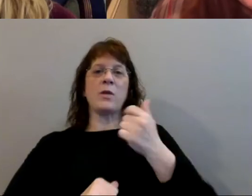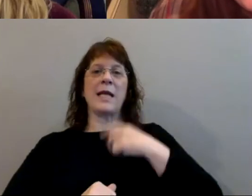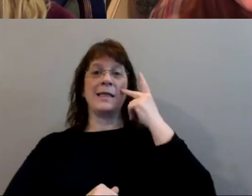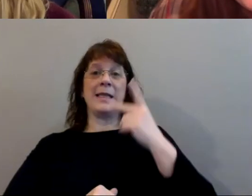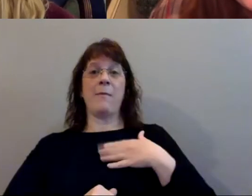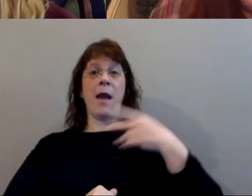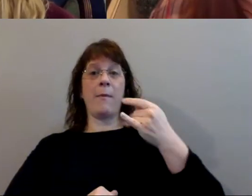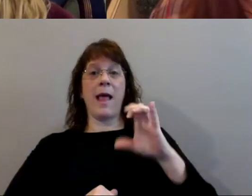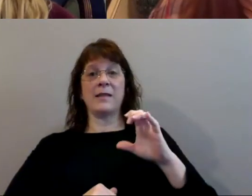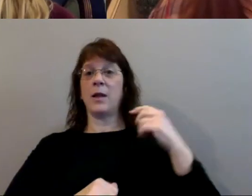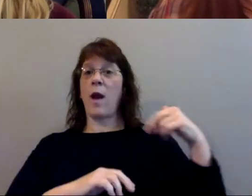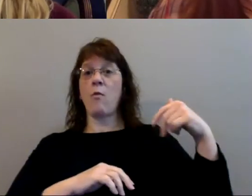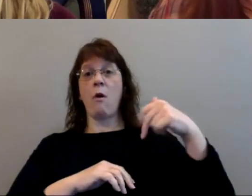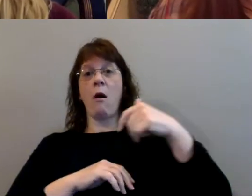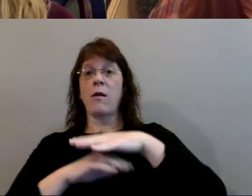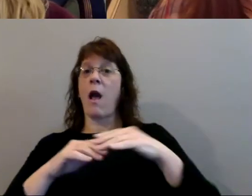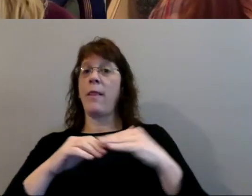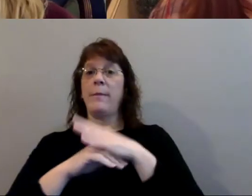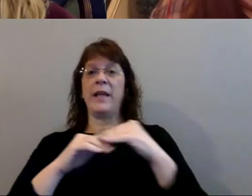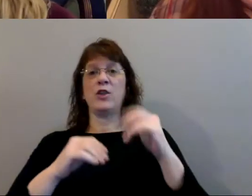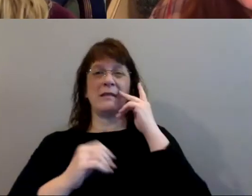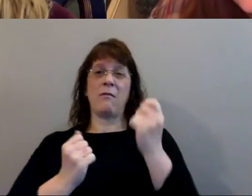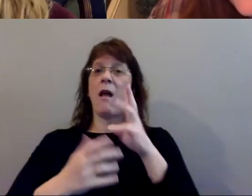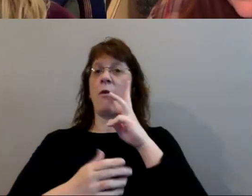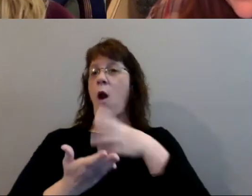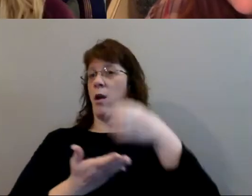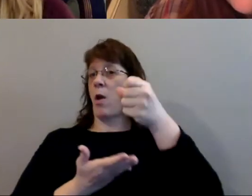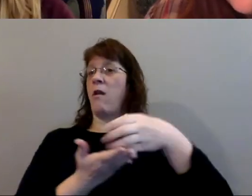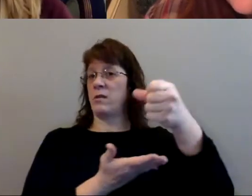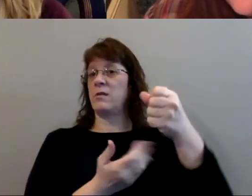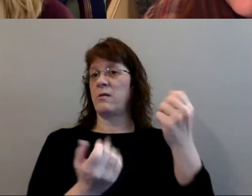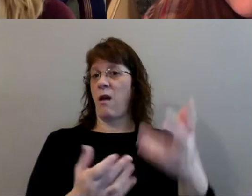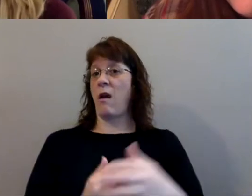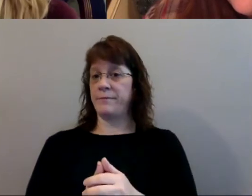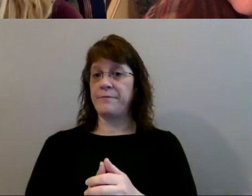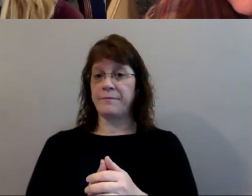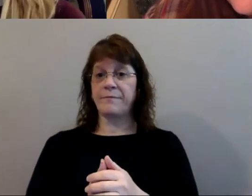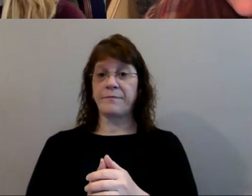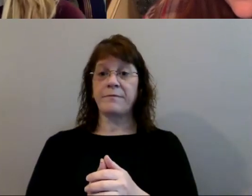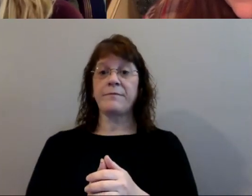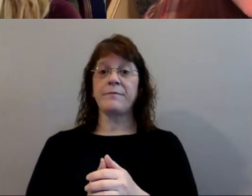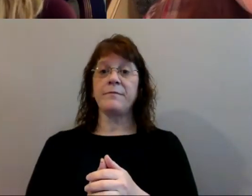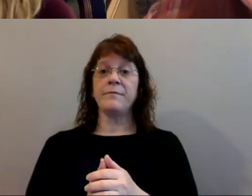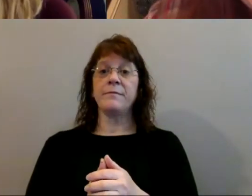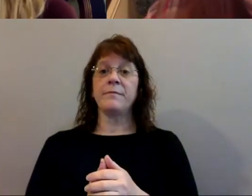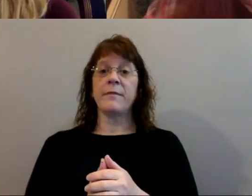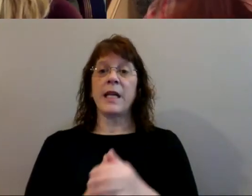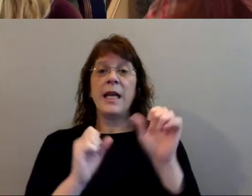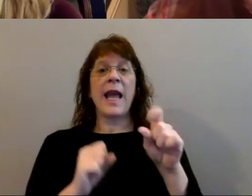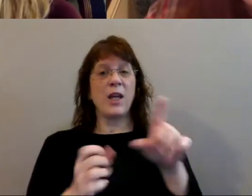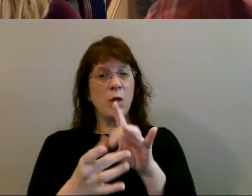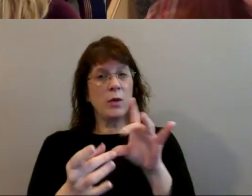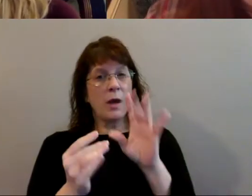along the beach, and it's a lot of water bottles, which is sad. Yeah. Yeah, I'm not much of a field worker though. Can you speak at all